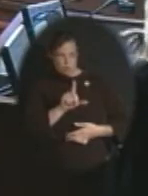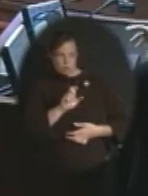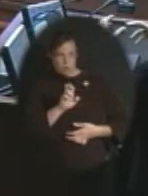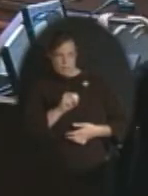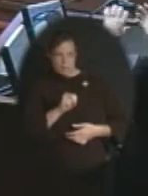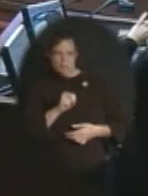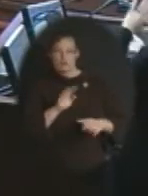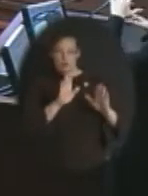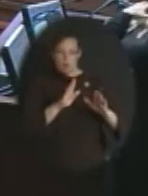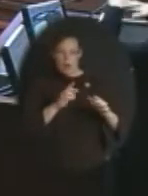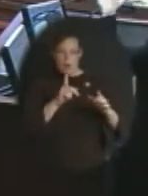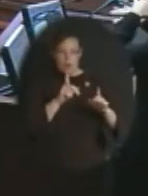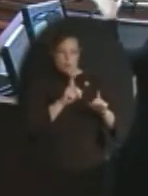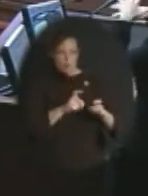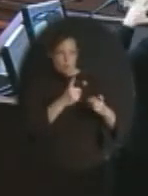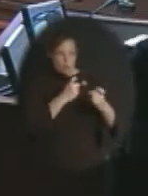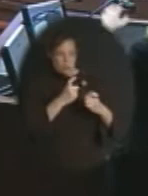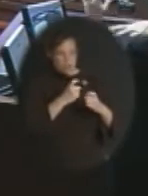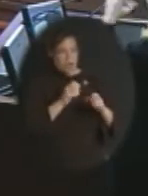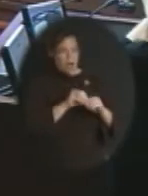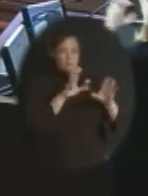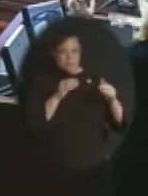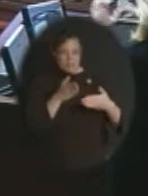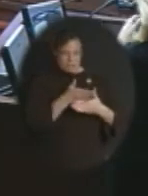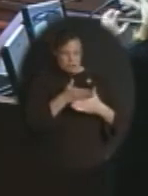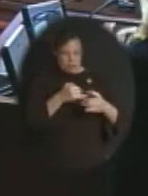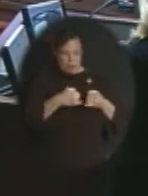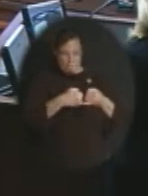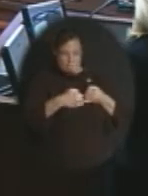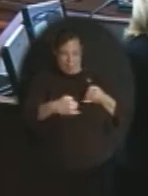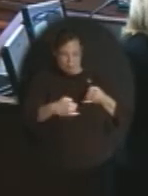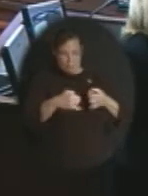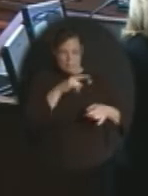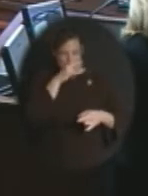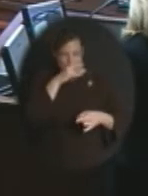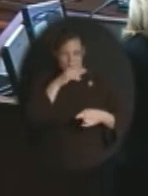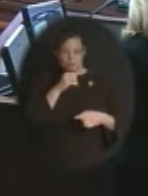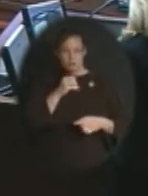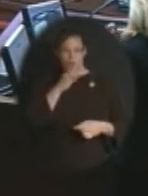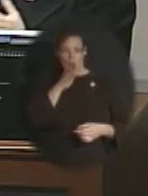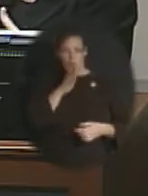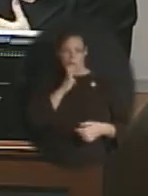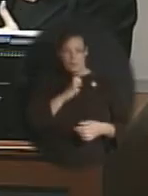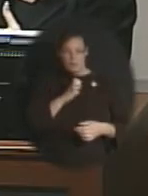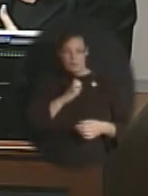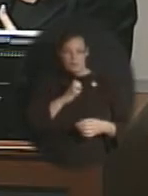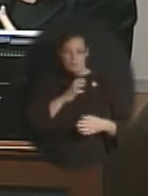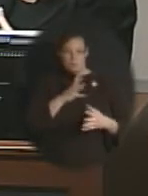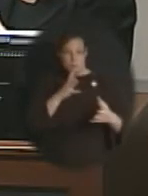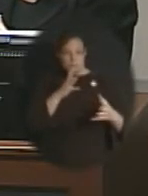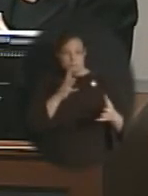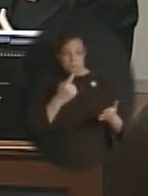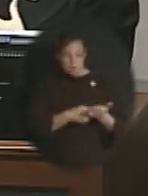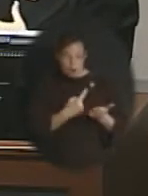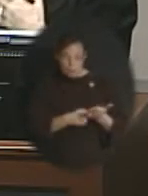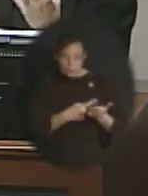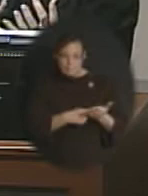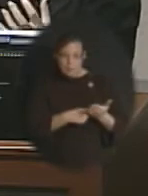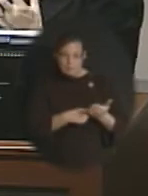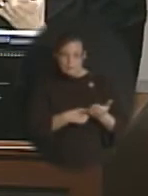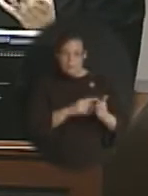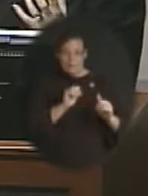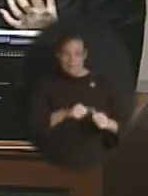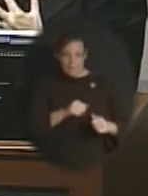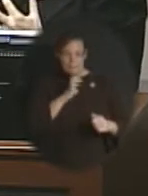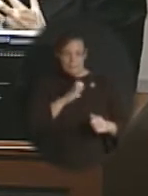question. Internally, obviously they share a boundary and Right. kids, and so it'll certainly be, we've been talking about it. It certainly could